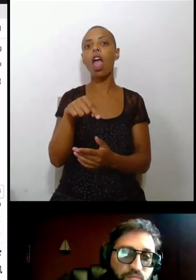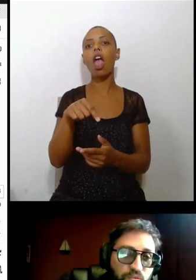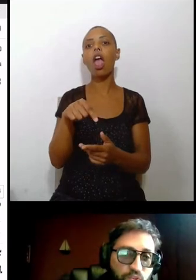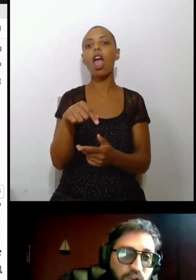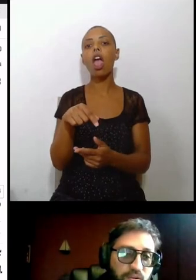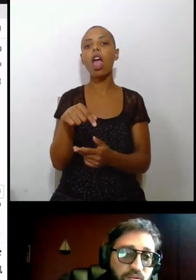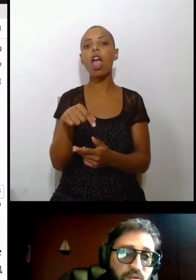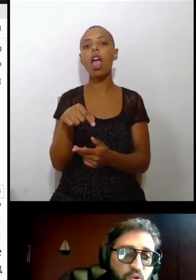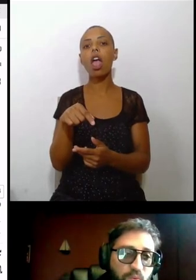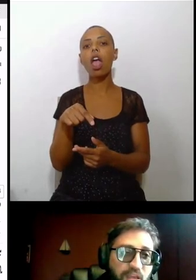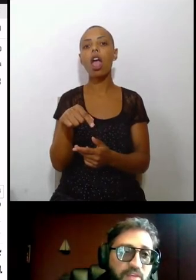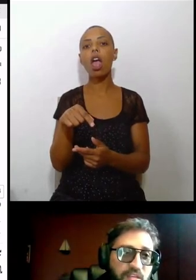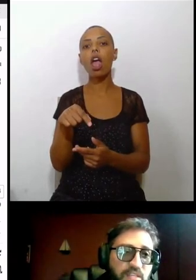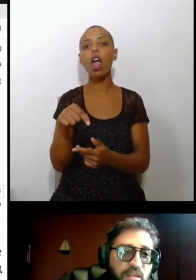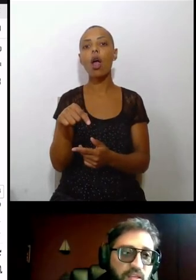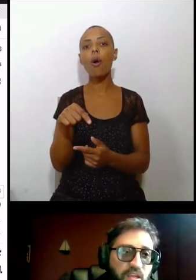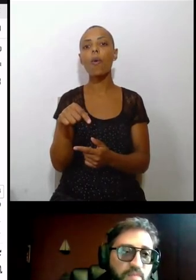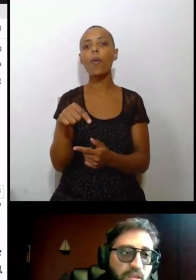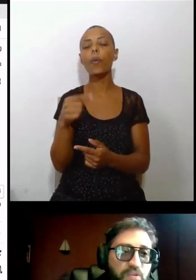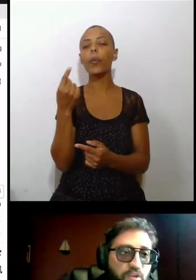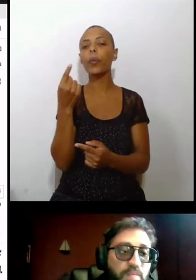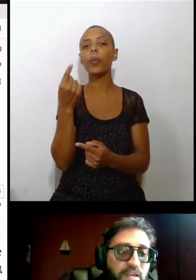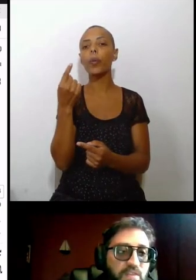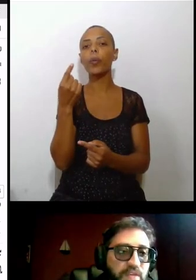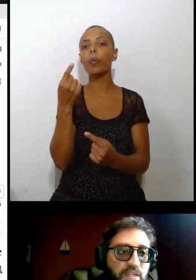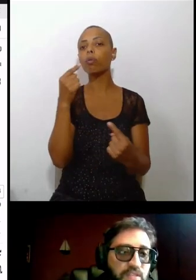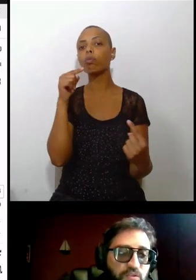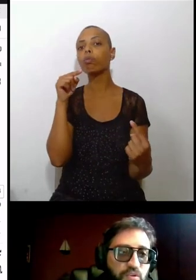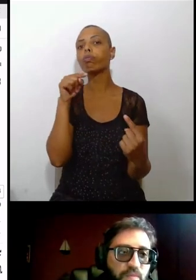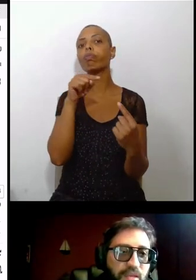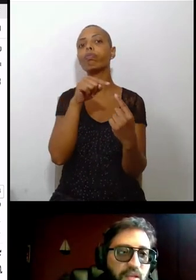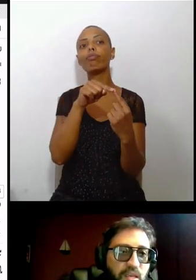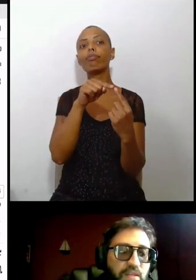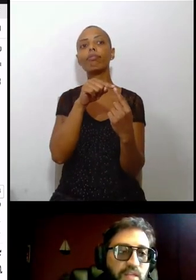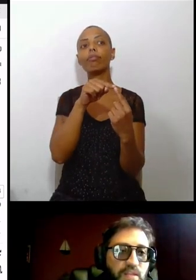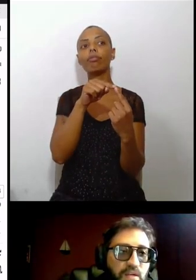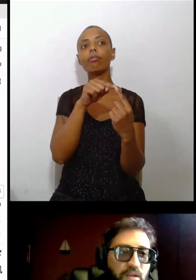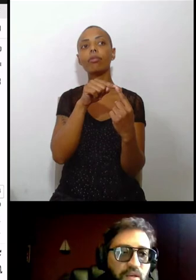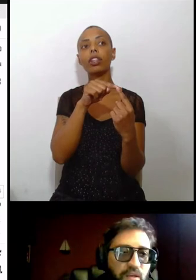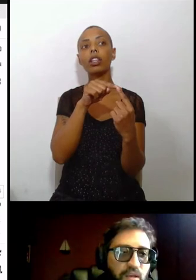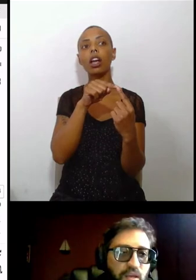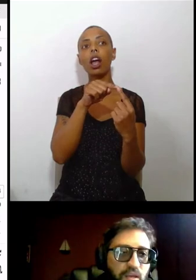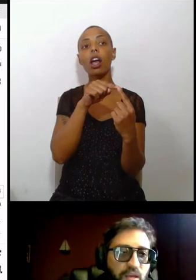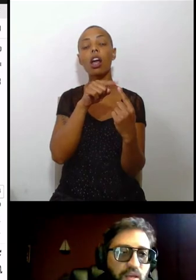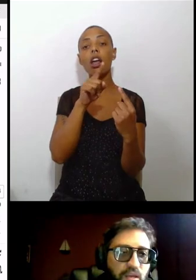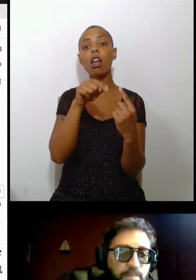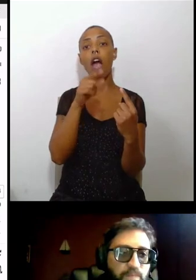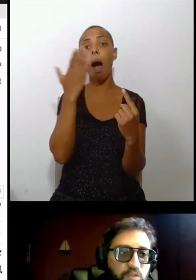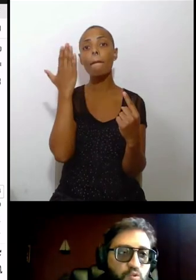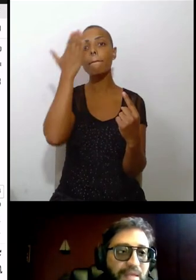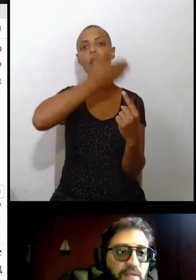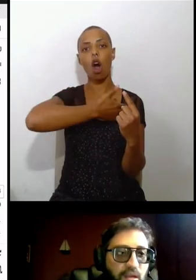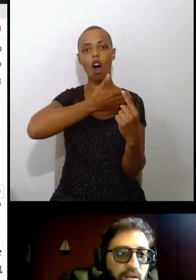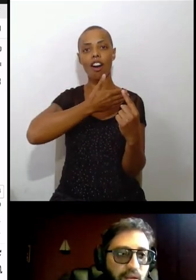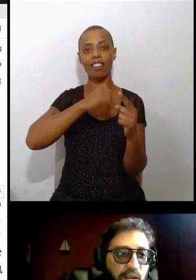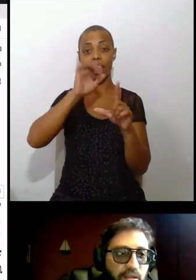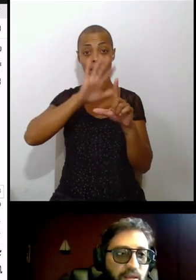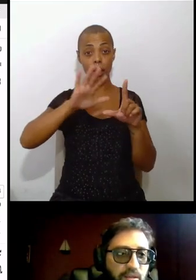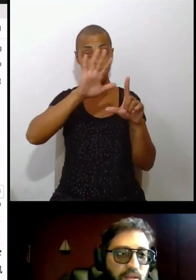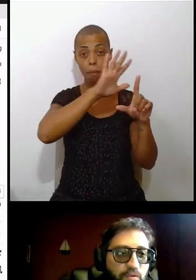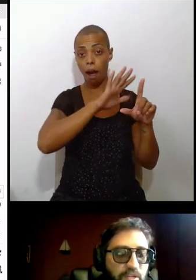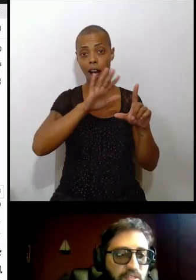I believe this is a type of evidence that